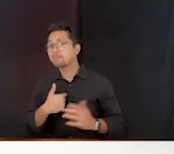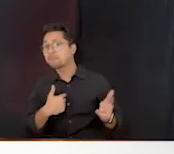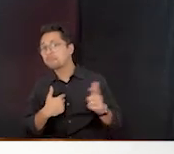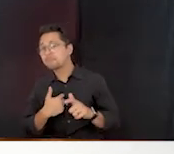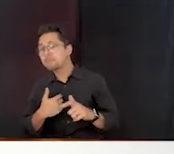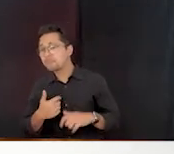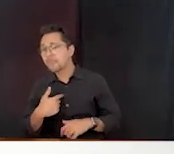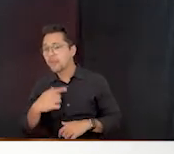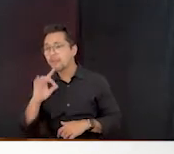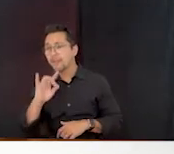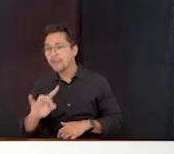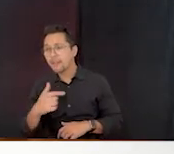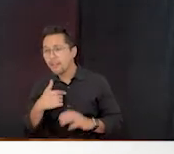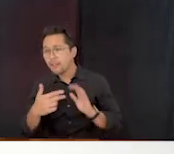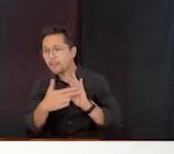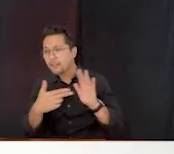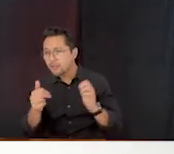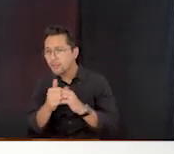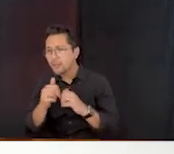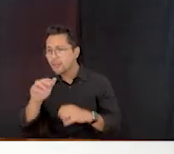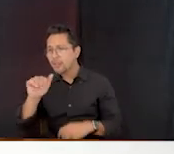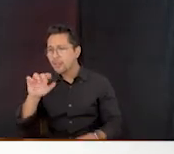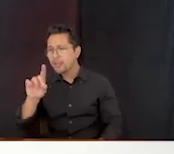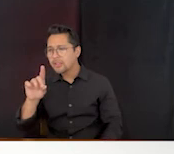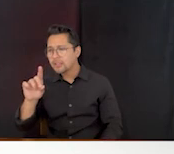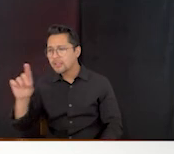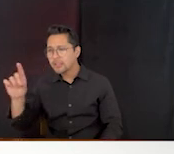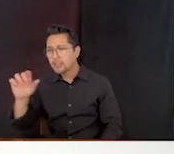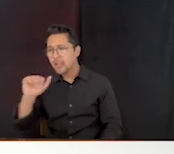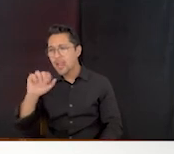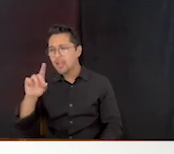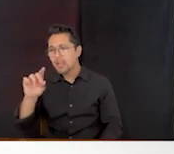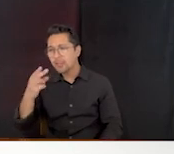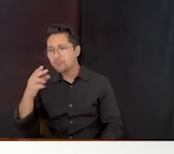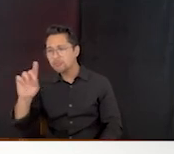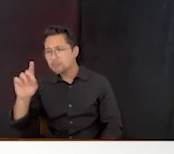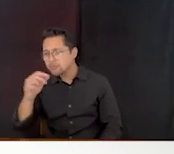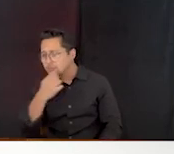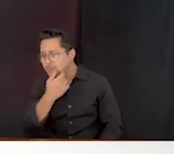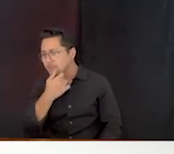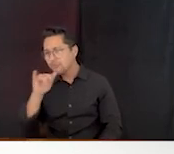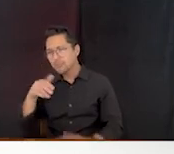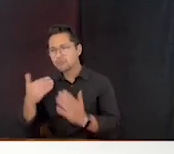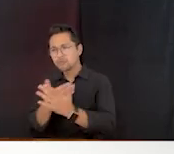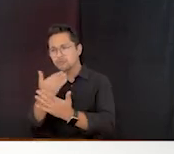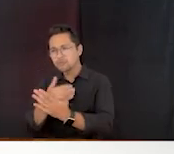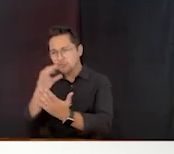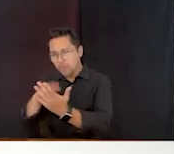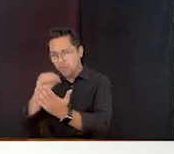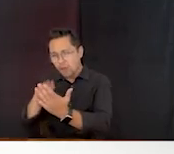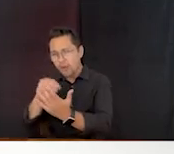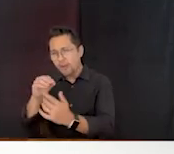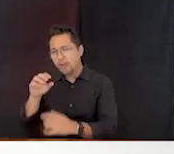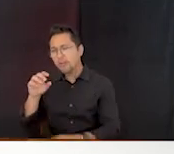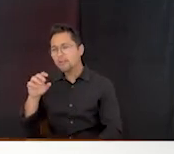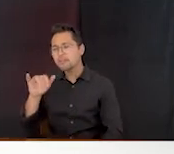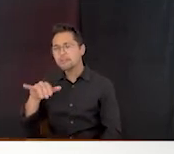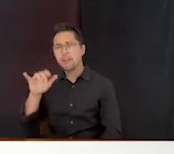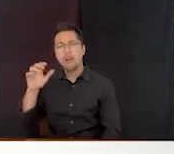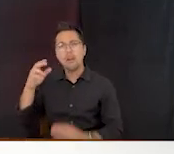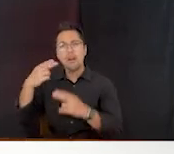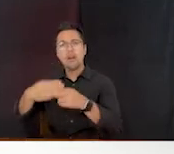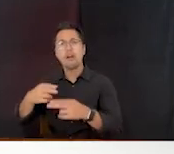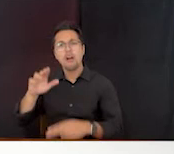When I was 8, I was diagnosed with ADD and APD. And APD is like a new learning disorder. It's called audio processing